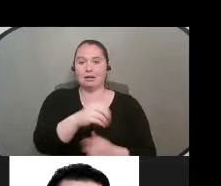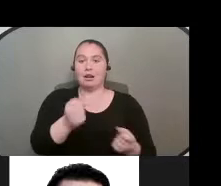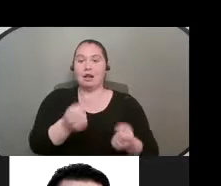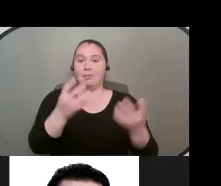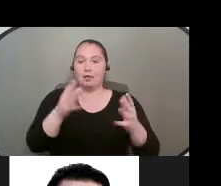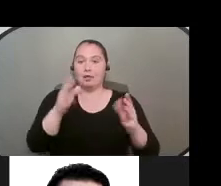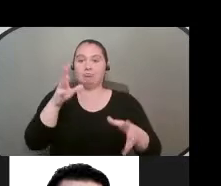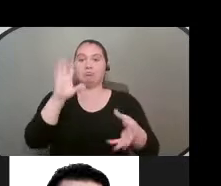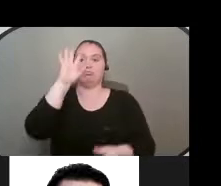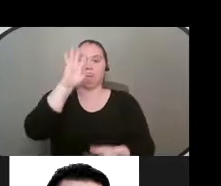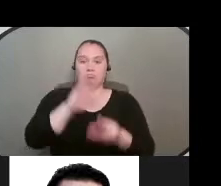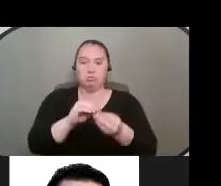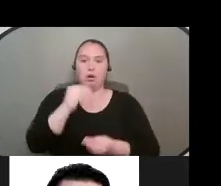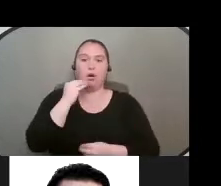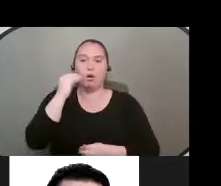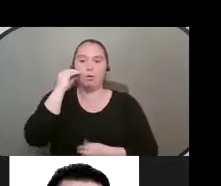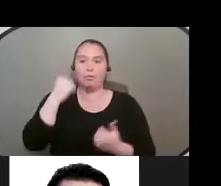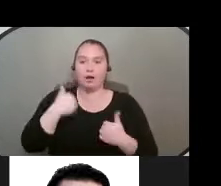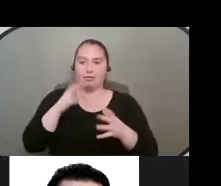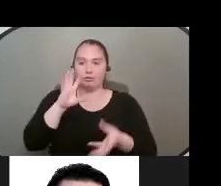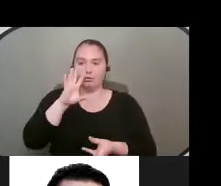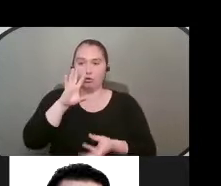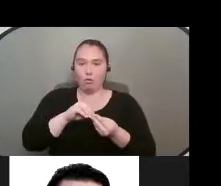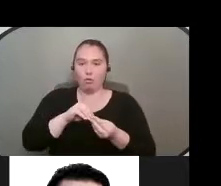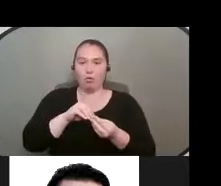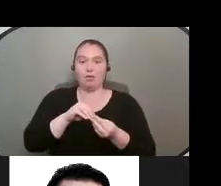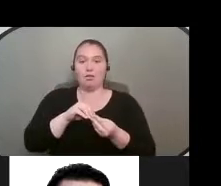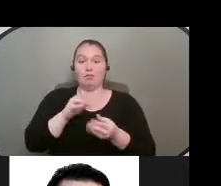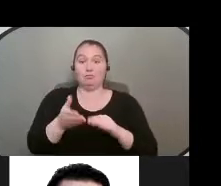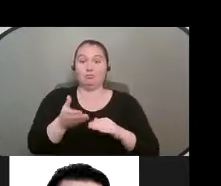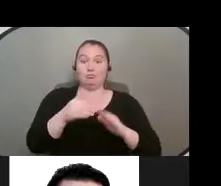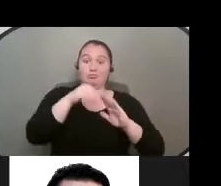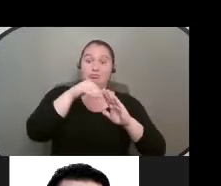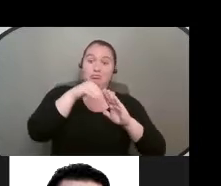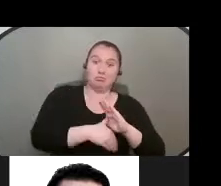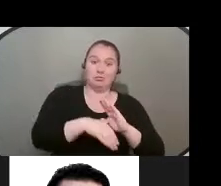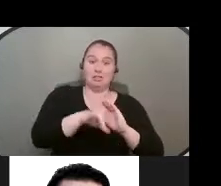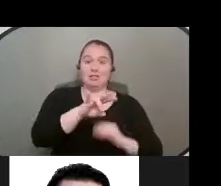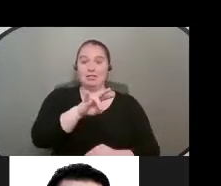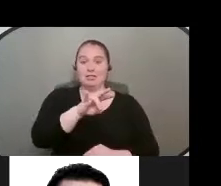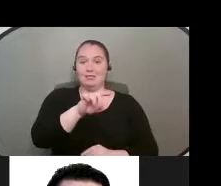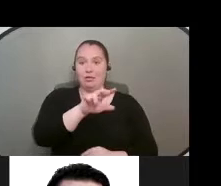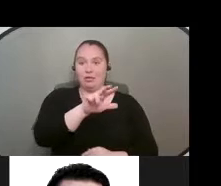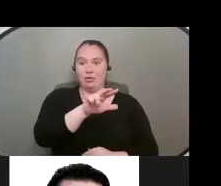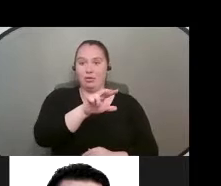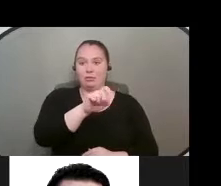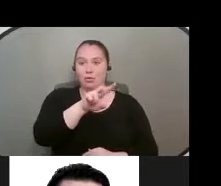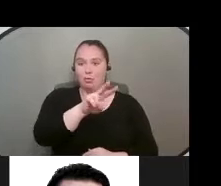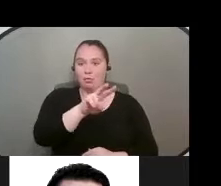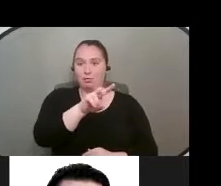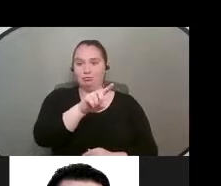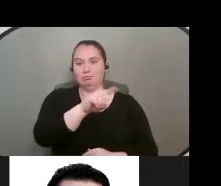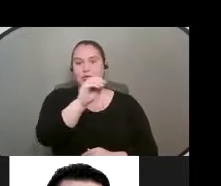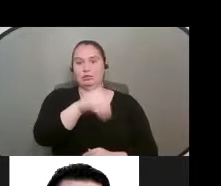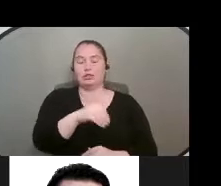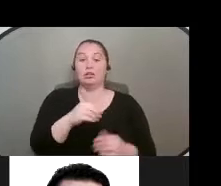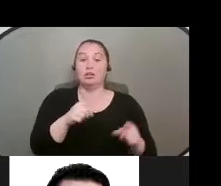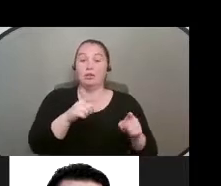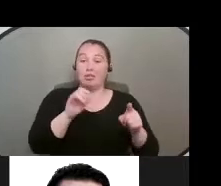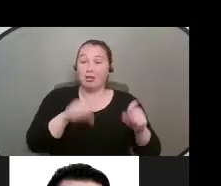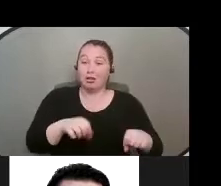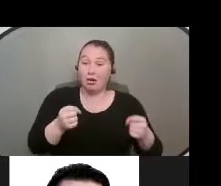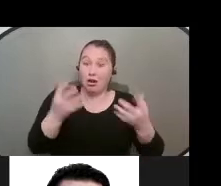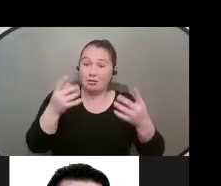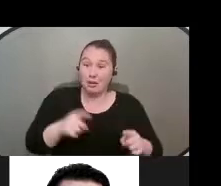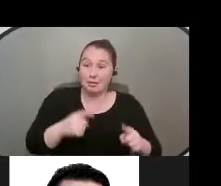about 73%. This is related to the pandemic. So the pandemic has caused existing homeowners